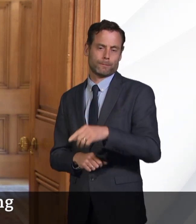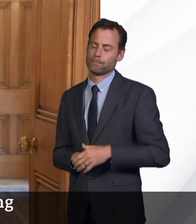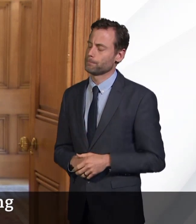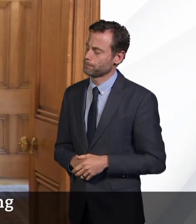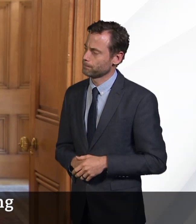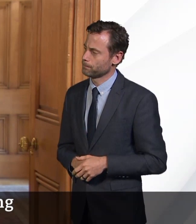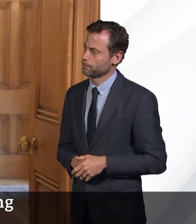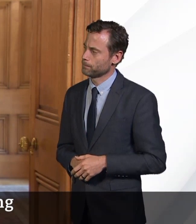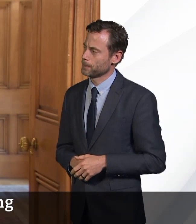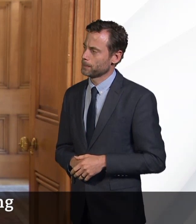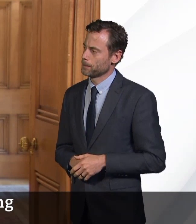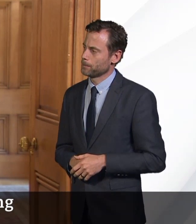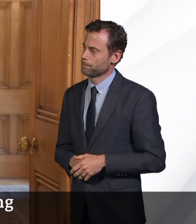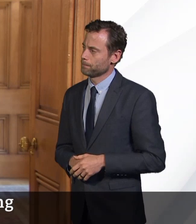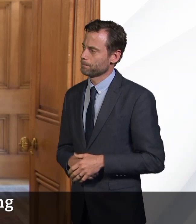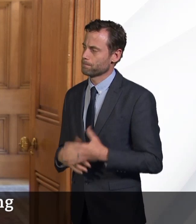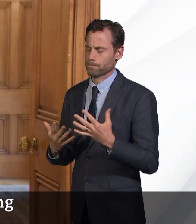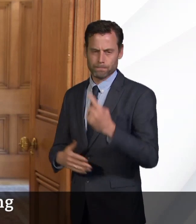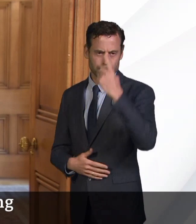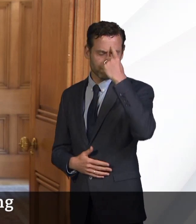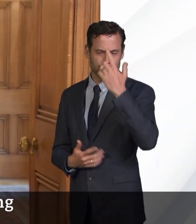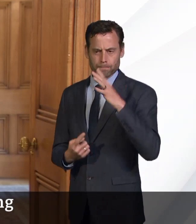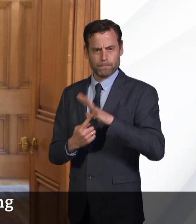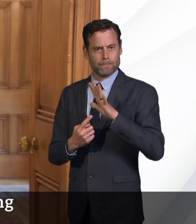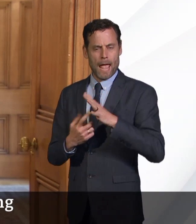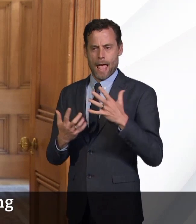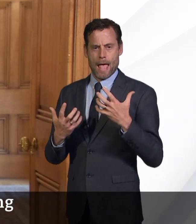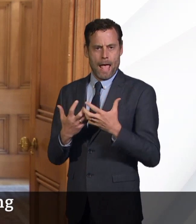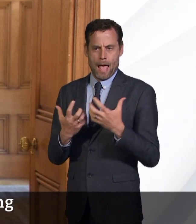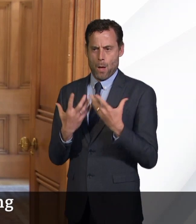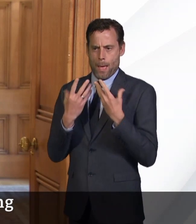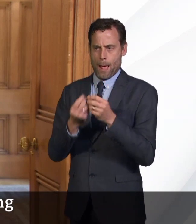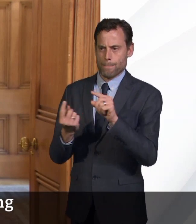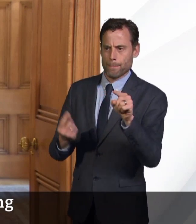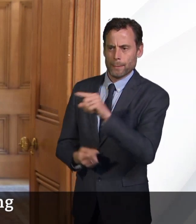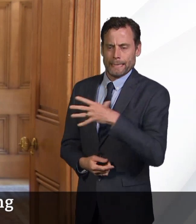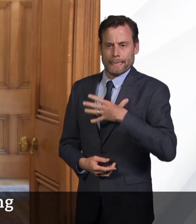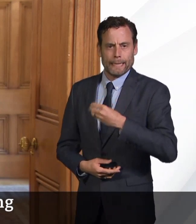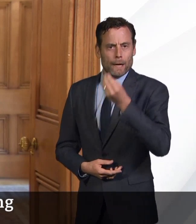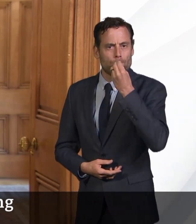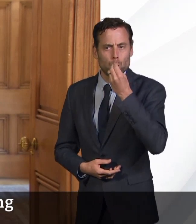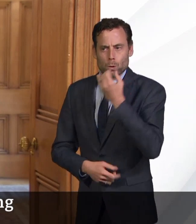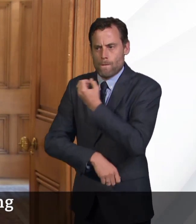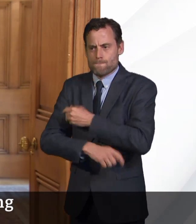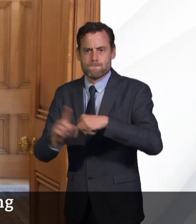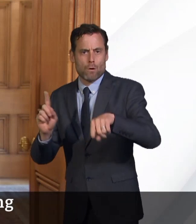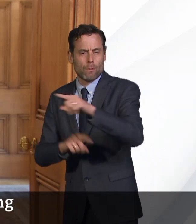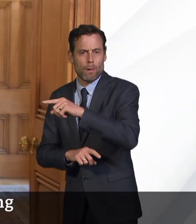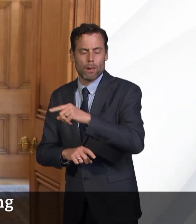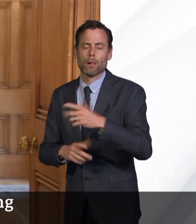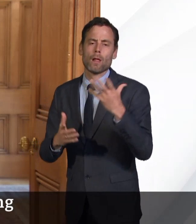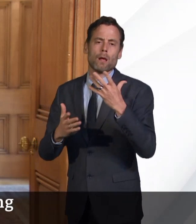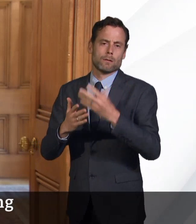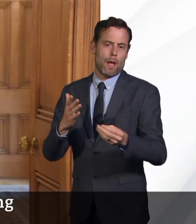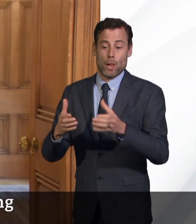Turning now to our work to help the vulnerable get access to food. Firstly, for the so-called shielded